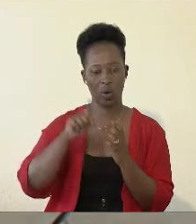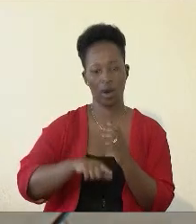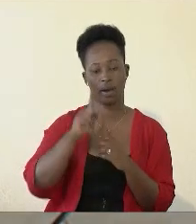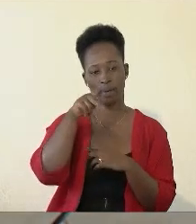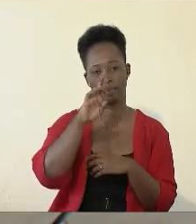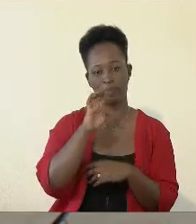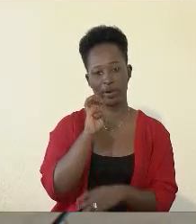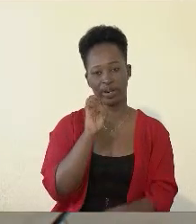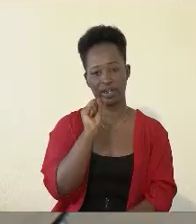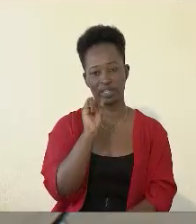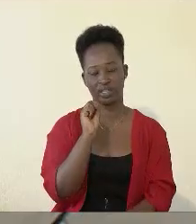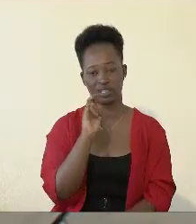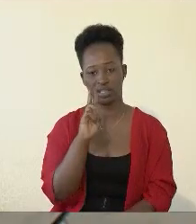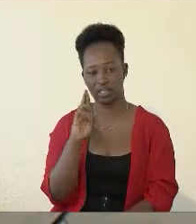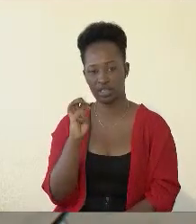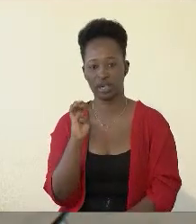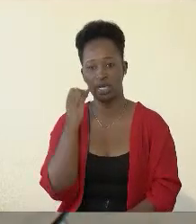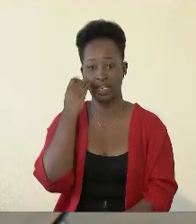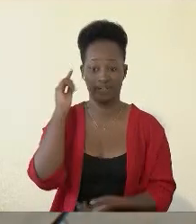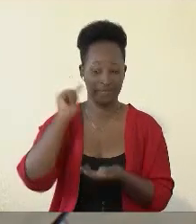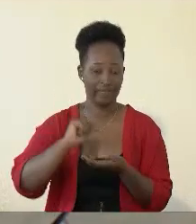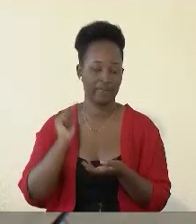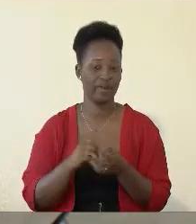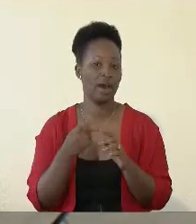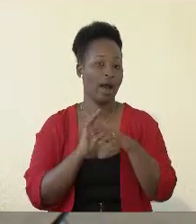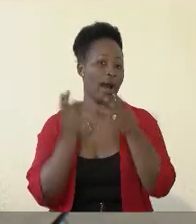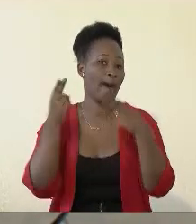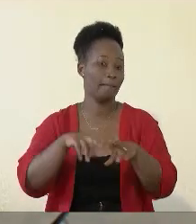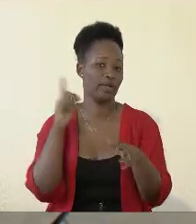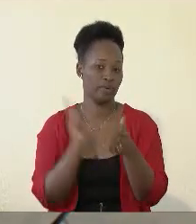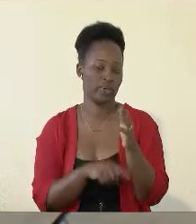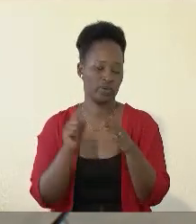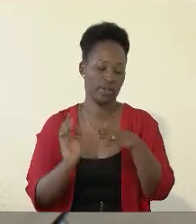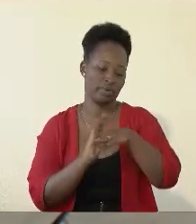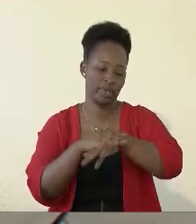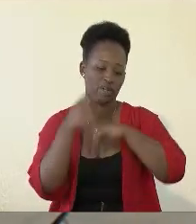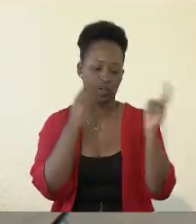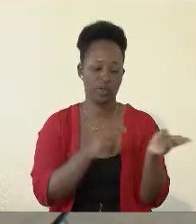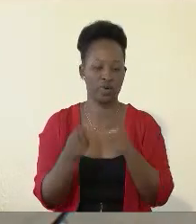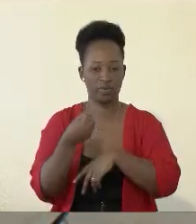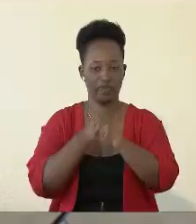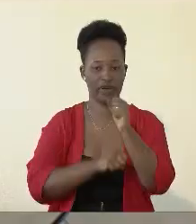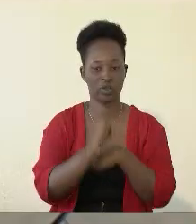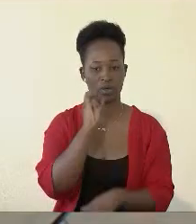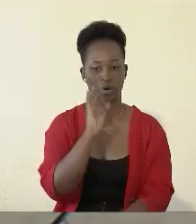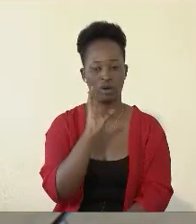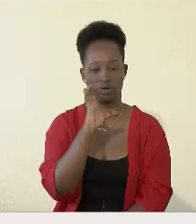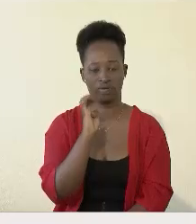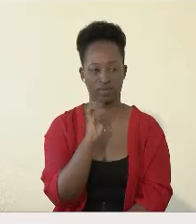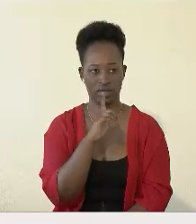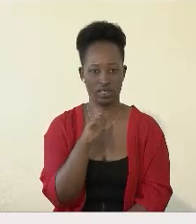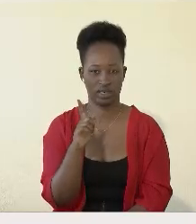down. And if it drops down, what will happen? It will affect the normal functioning of the cell. This